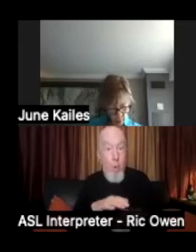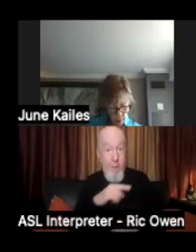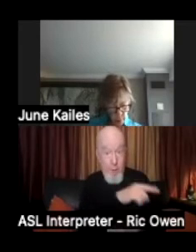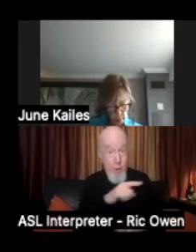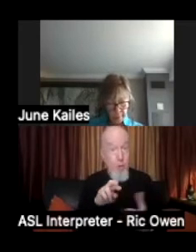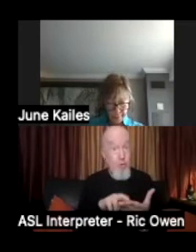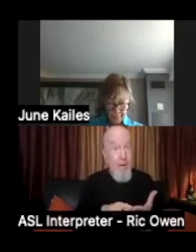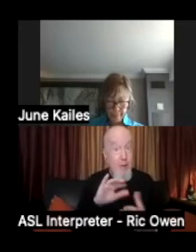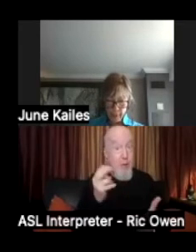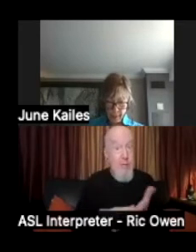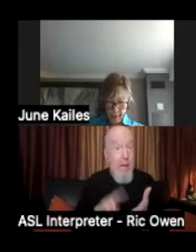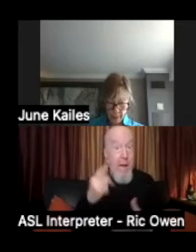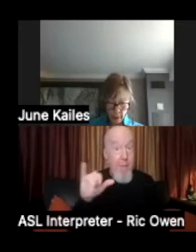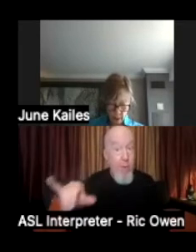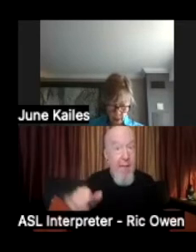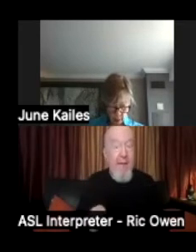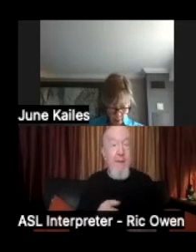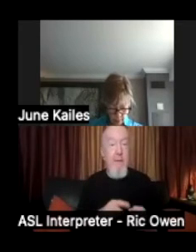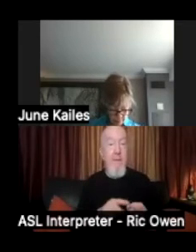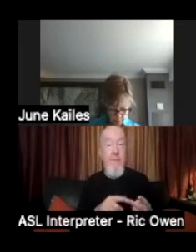their internet